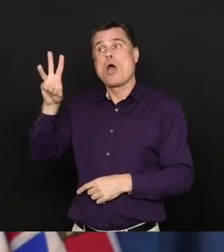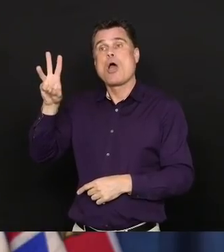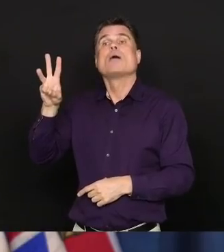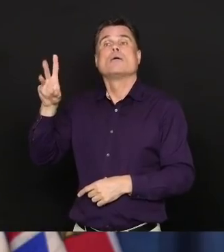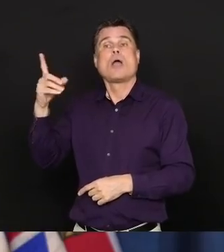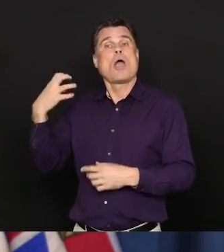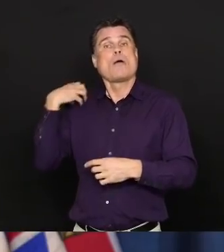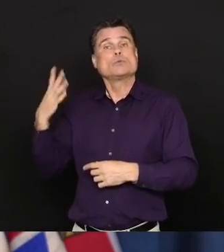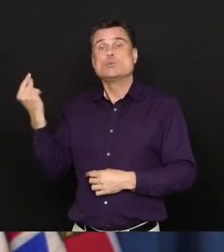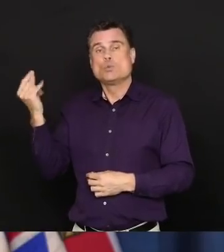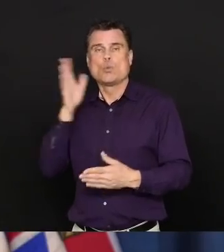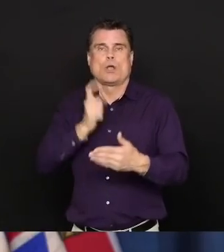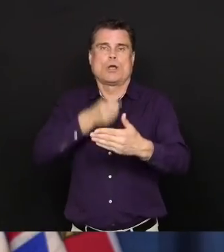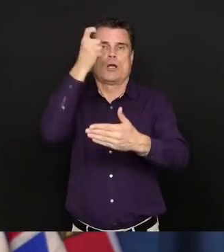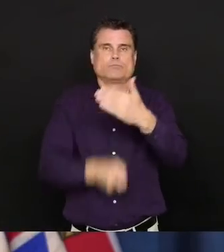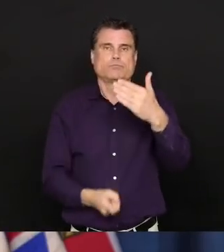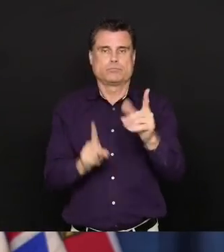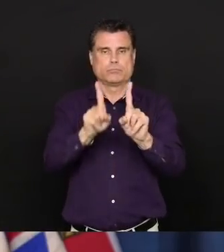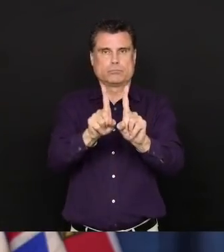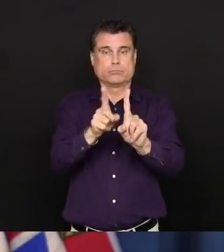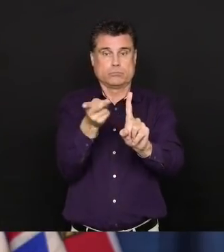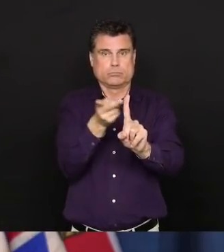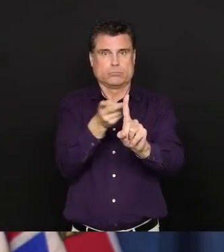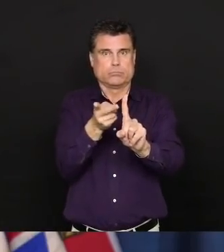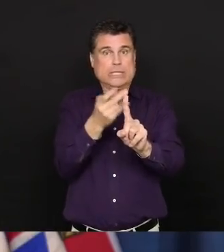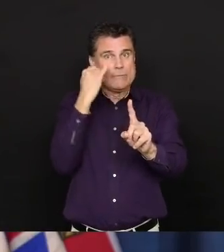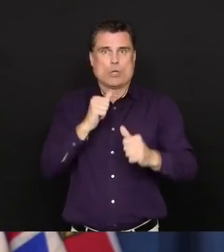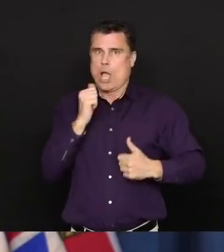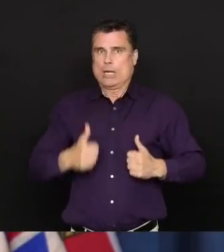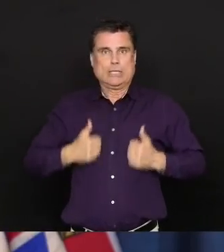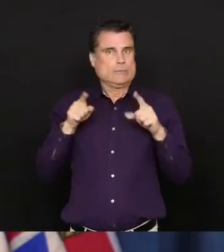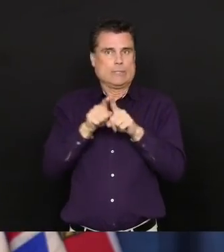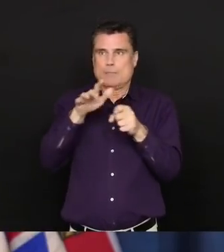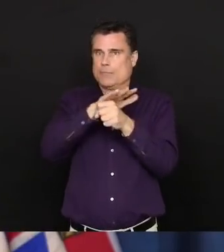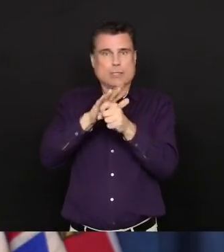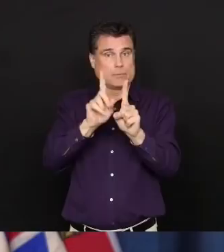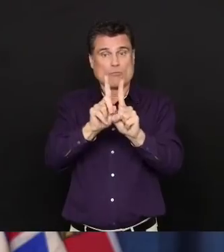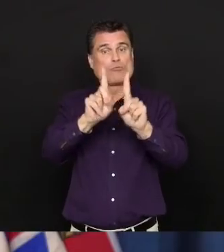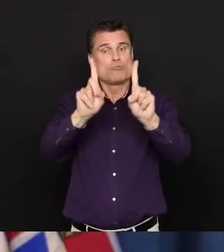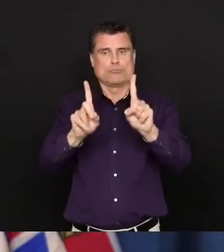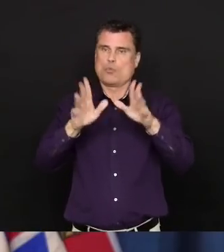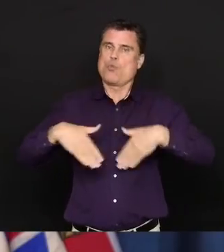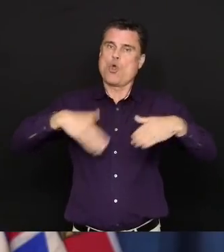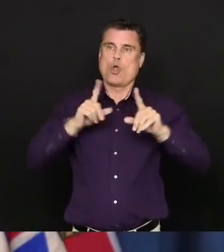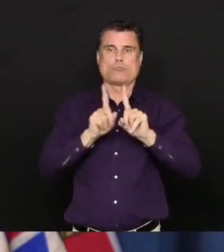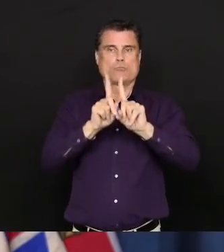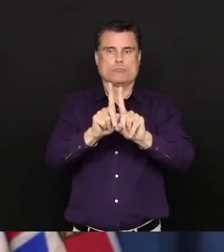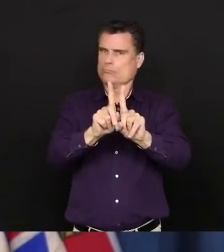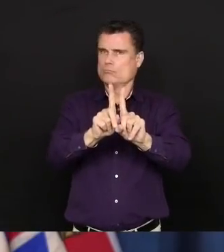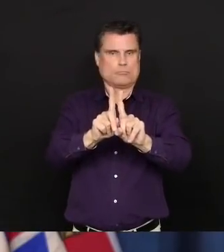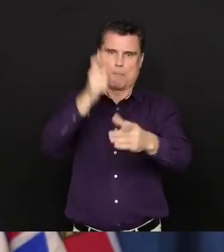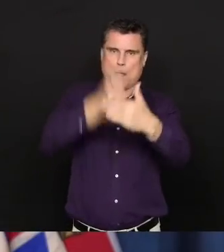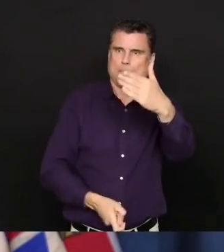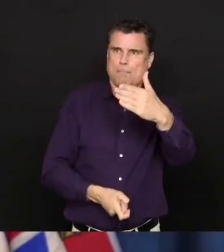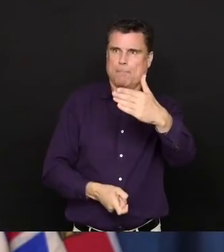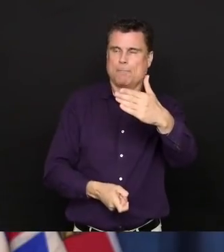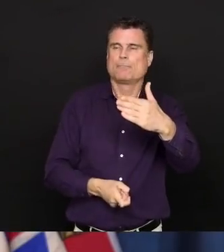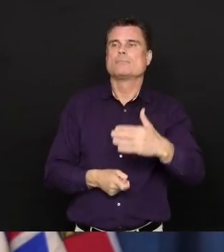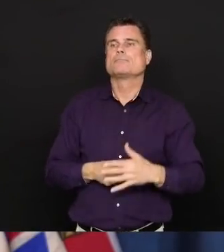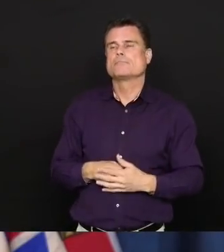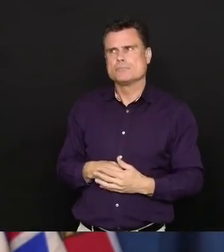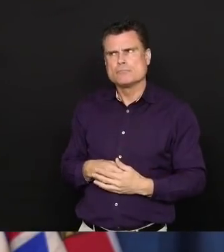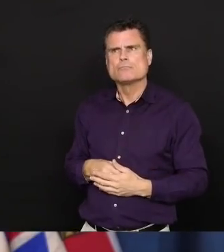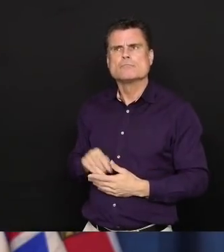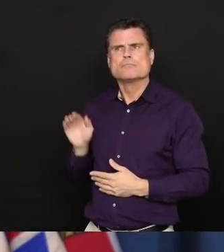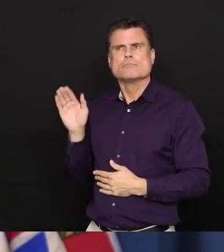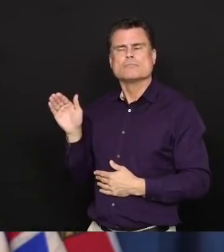2 weeks for not following physical distancing rules. And, you know, it's sort of clear that maybe 1,400 people